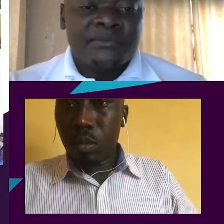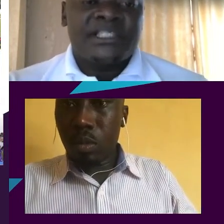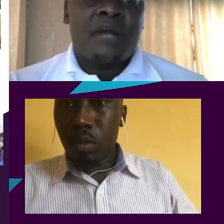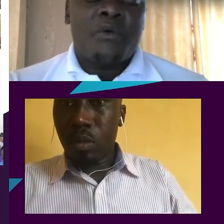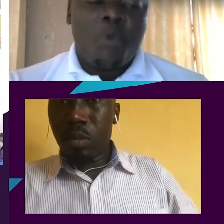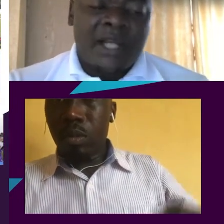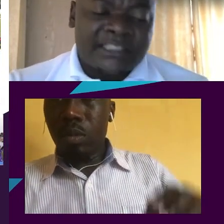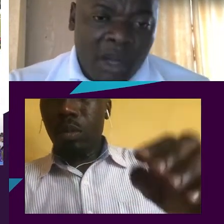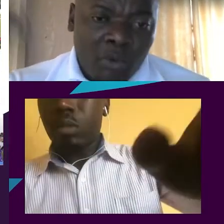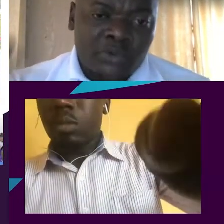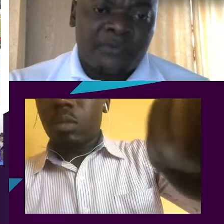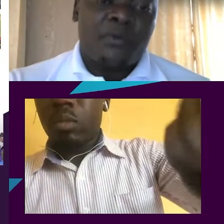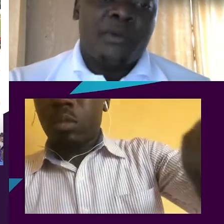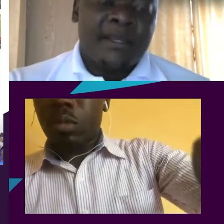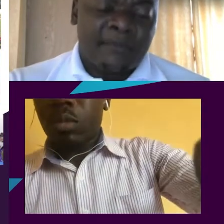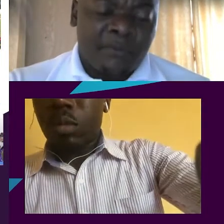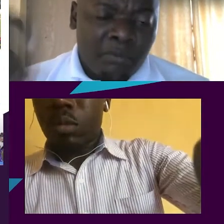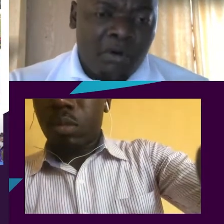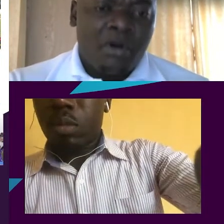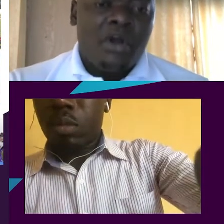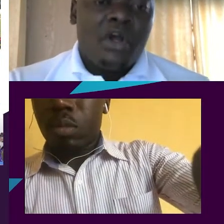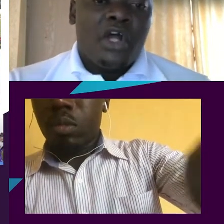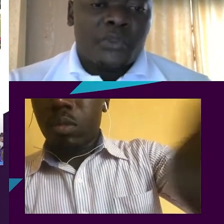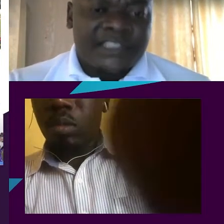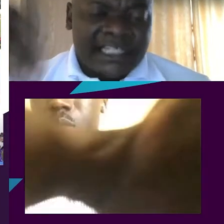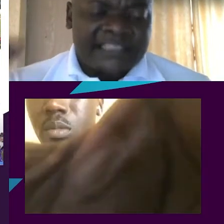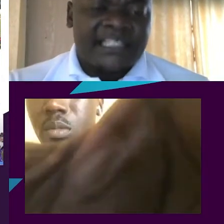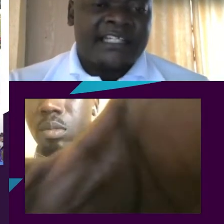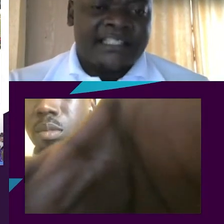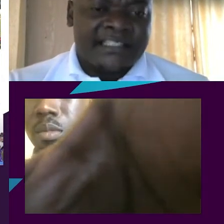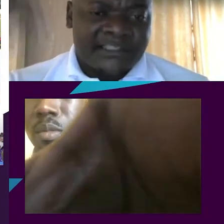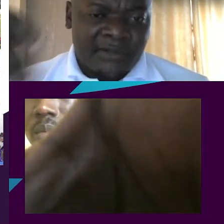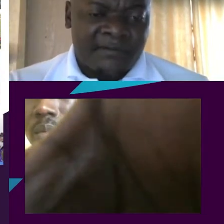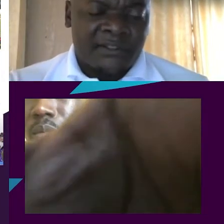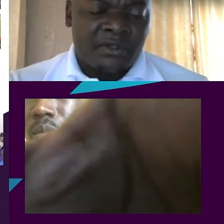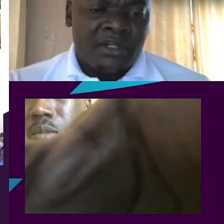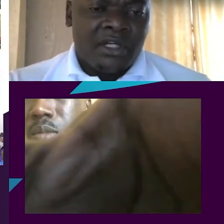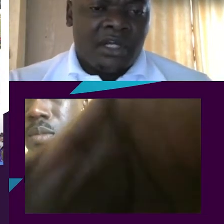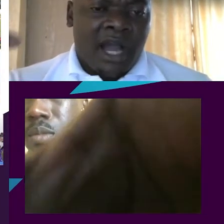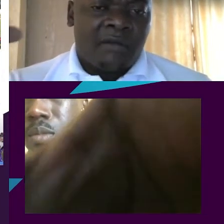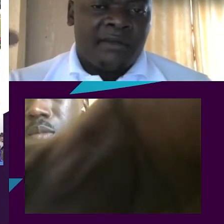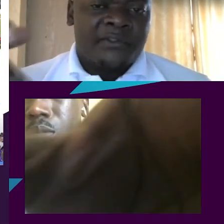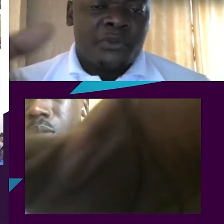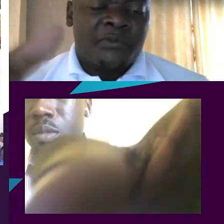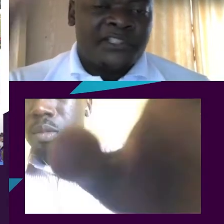generating streams. Yeah, we want now also women football to start generate its revenue.